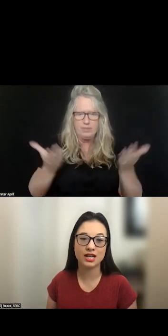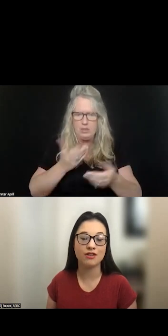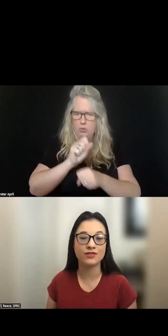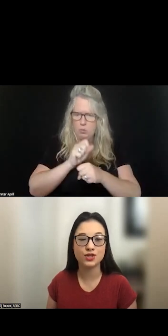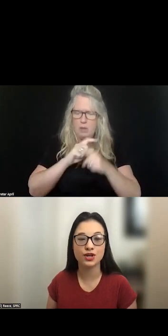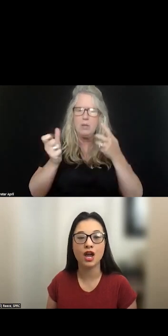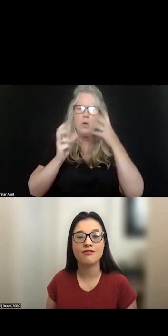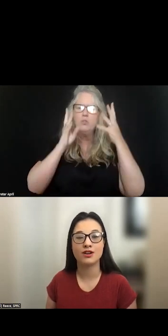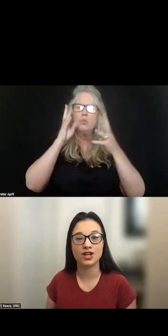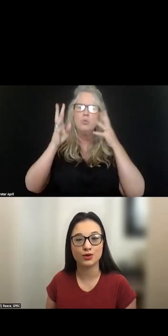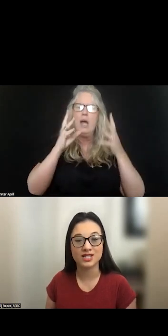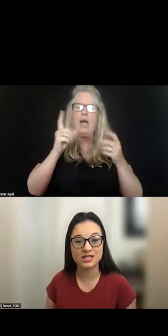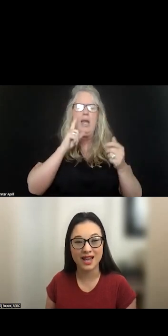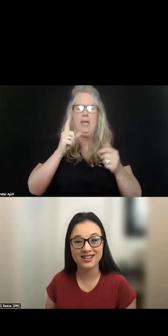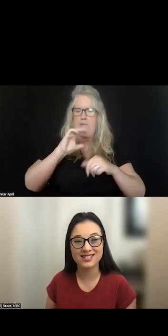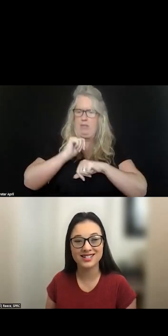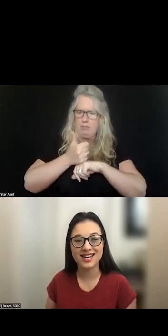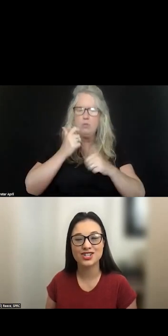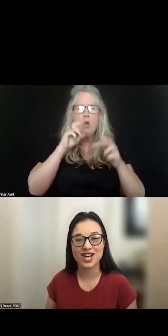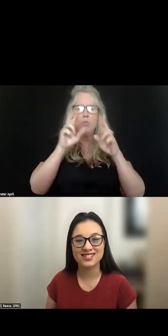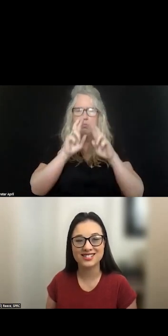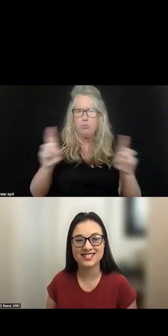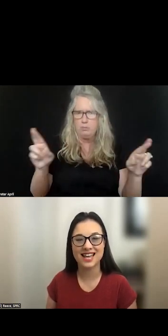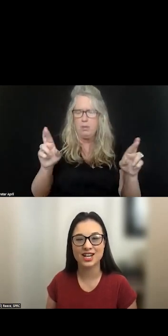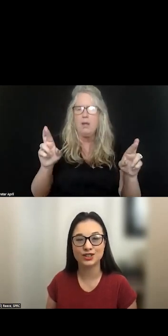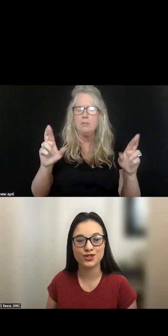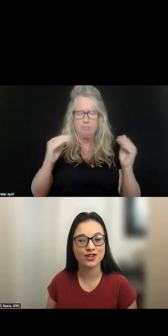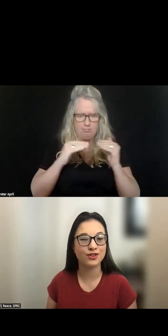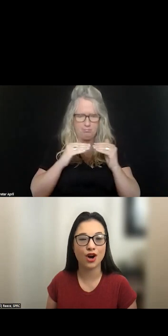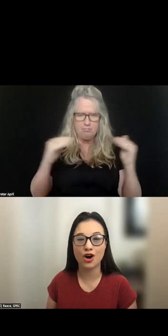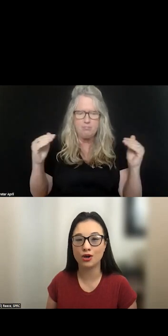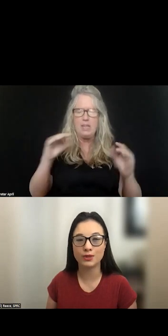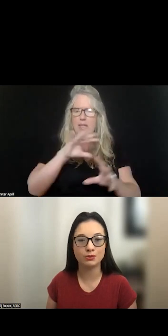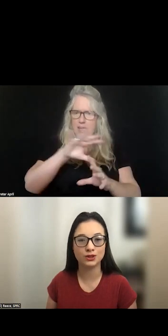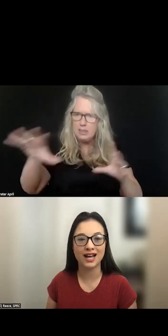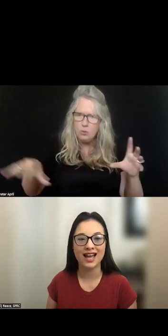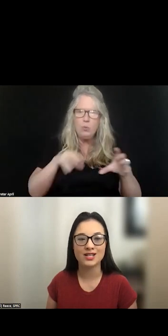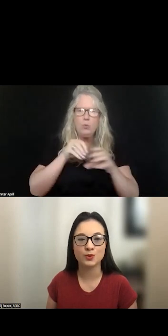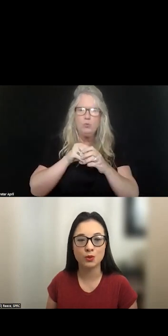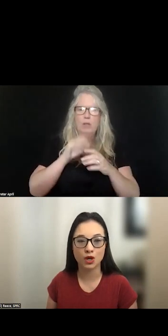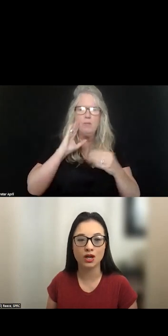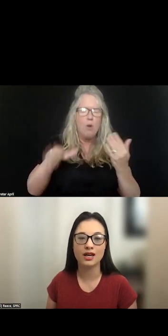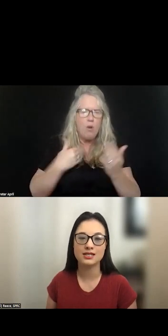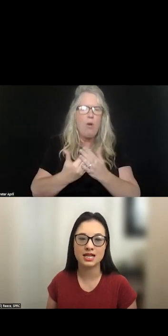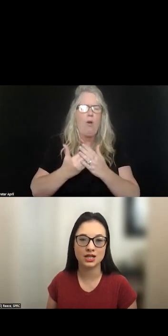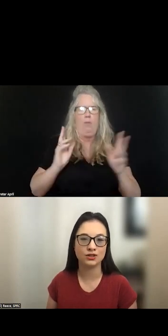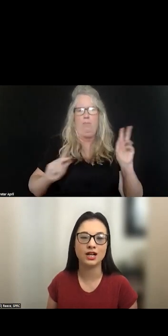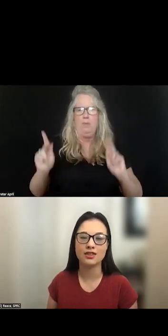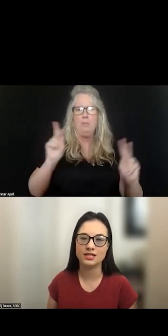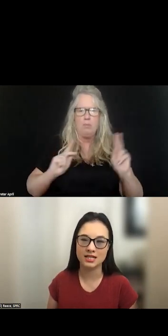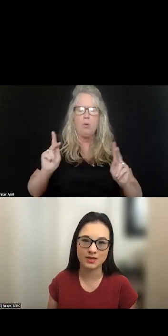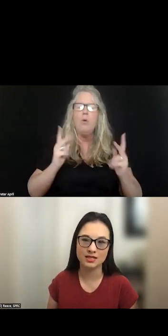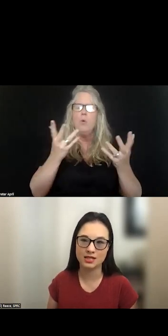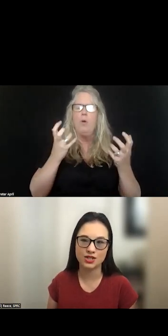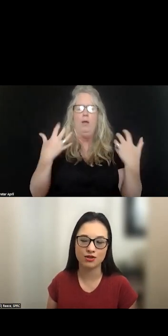to creating a future founded on respect, justice, and inclusion for all people as we work to heal